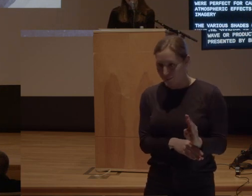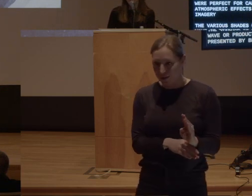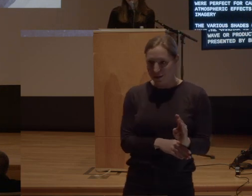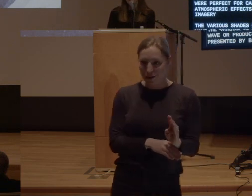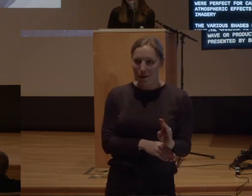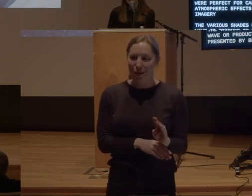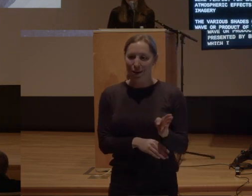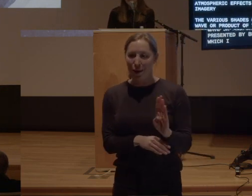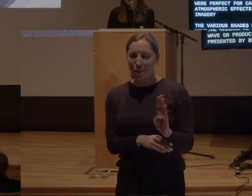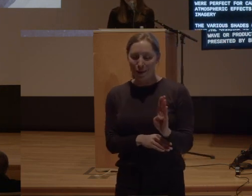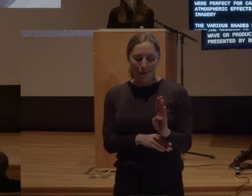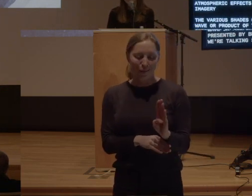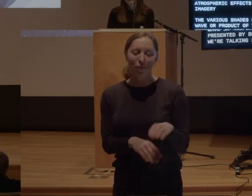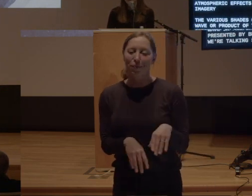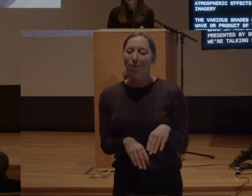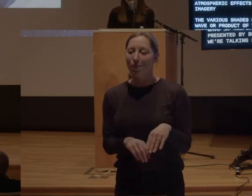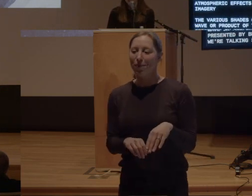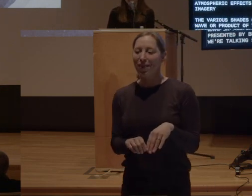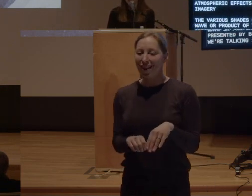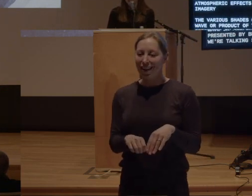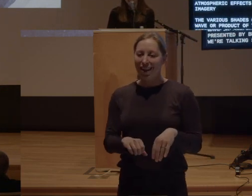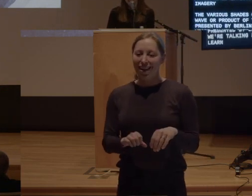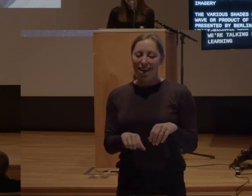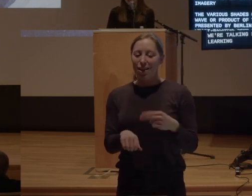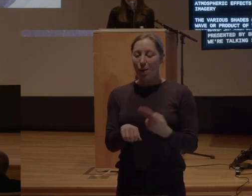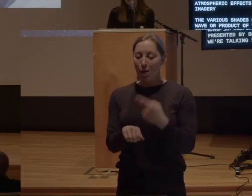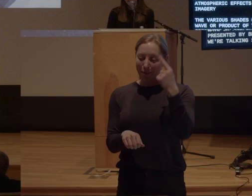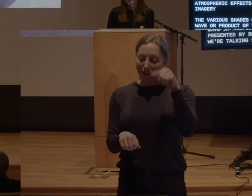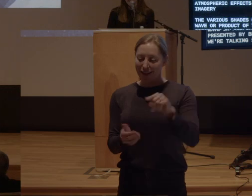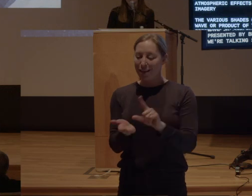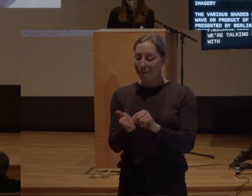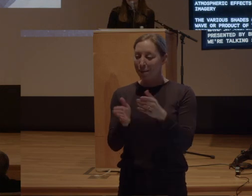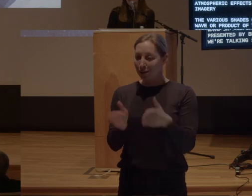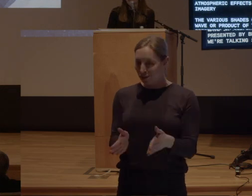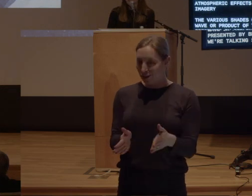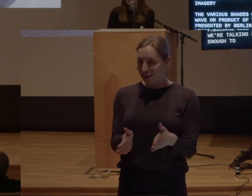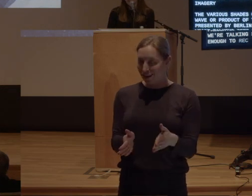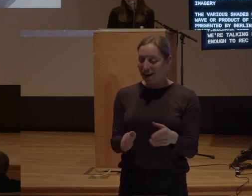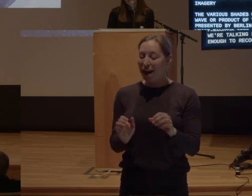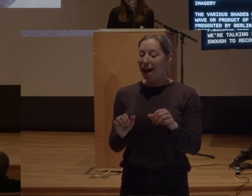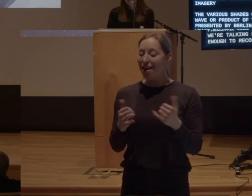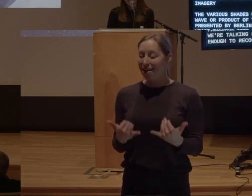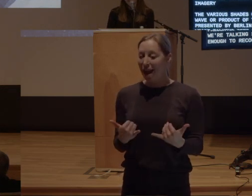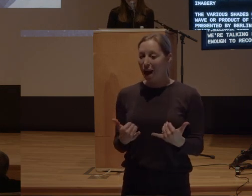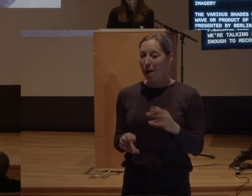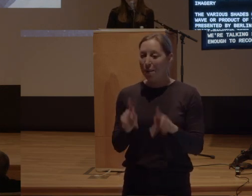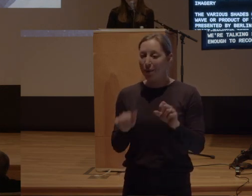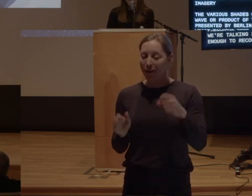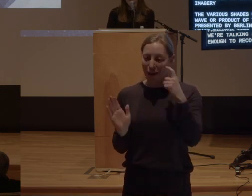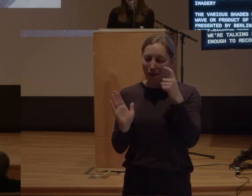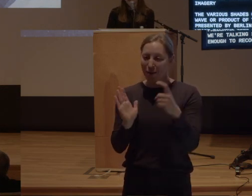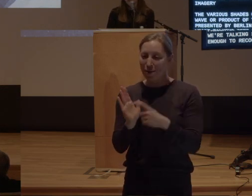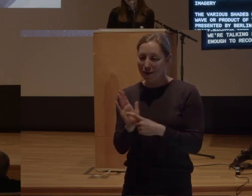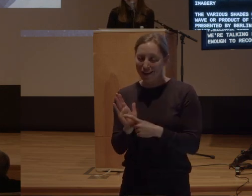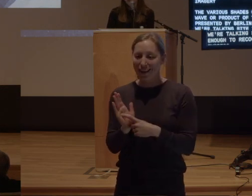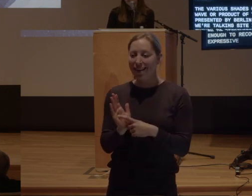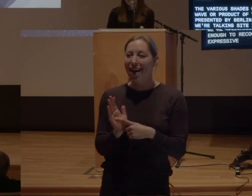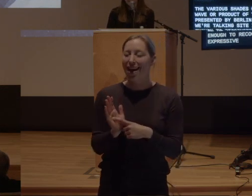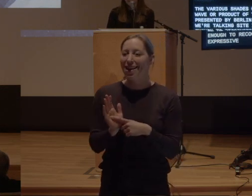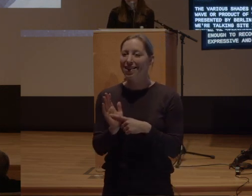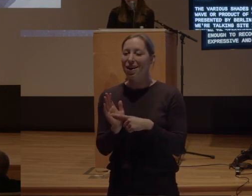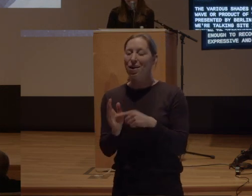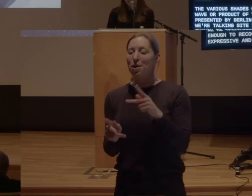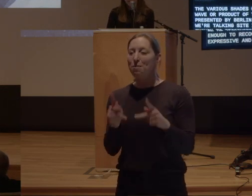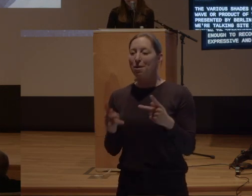which Hokusai and his publisher, Nishimura Yohachi, were savvy enough to recognize and exploit to their fullest expressive and